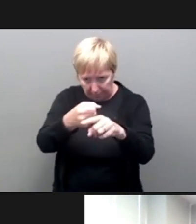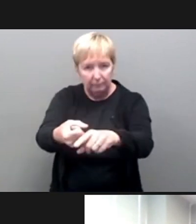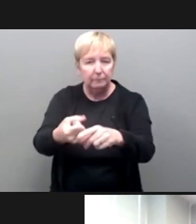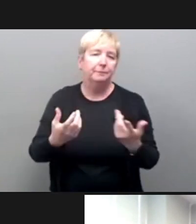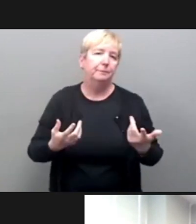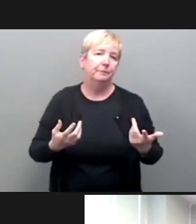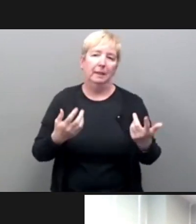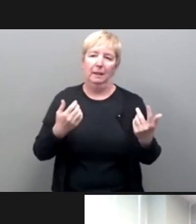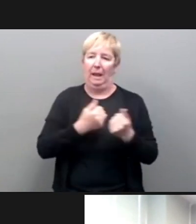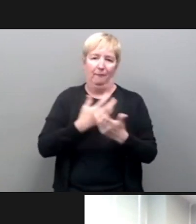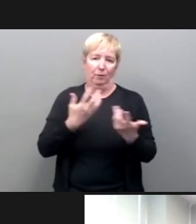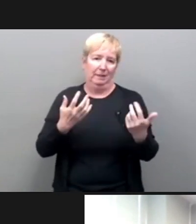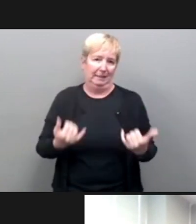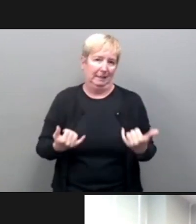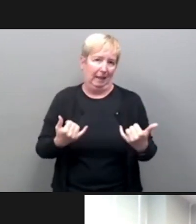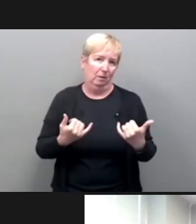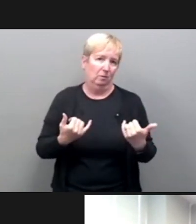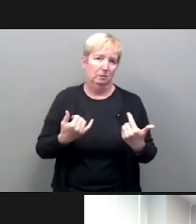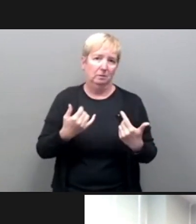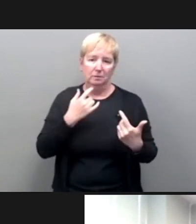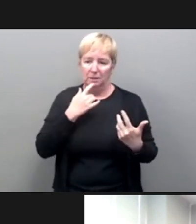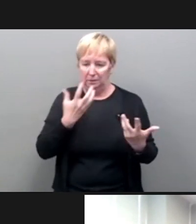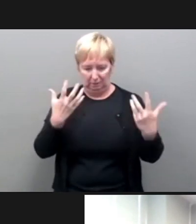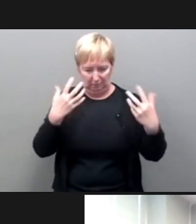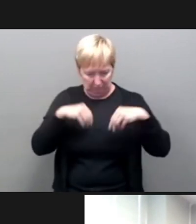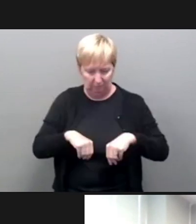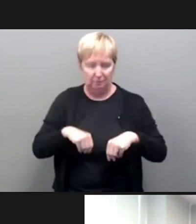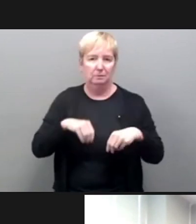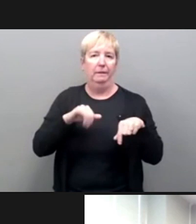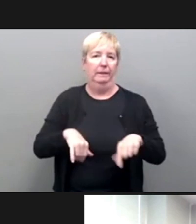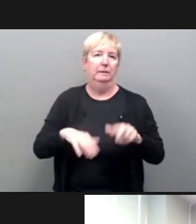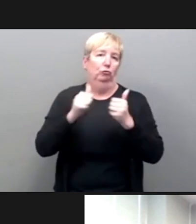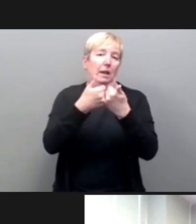here right now in creating this challenge we're facing.